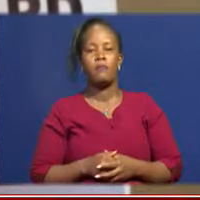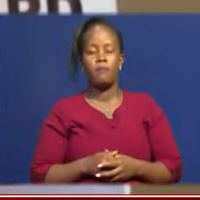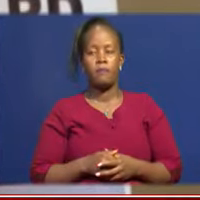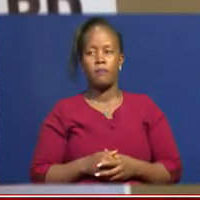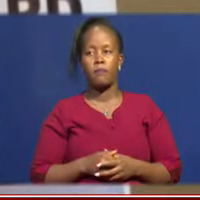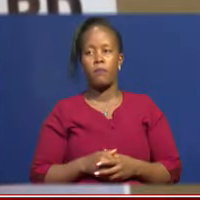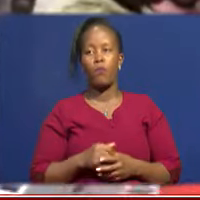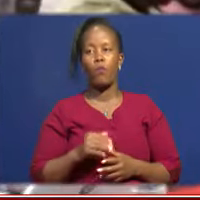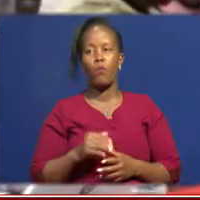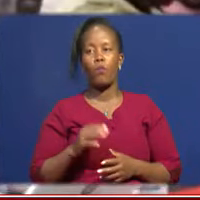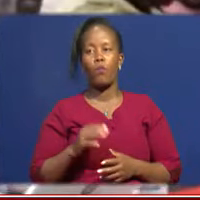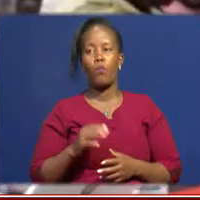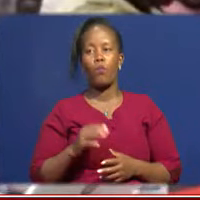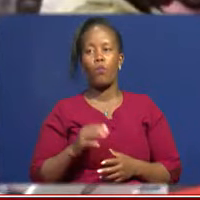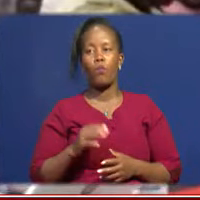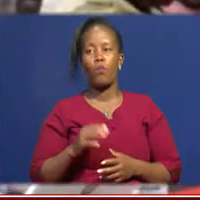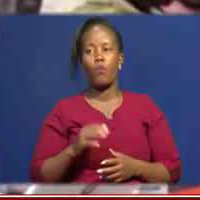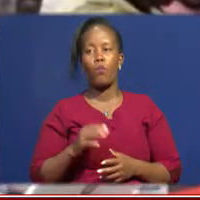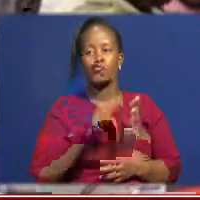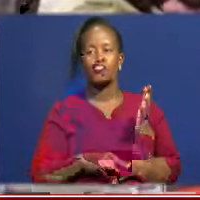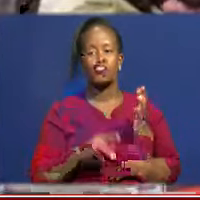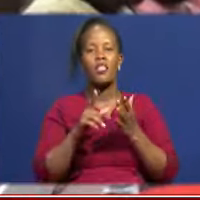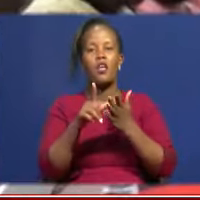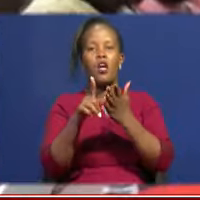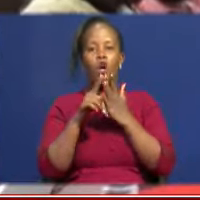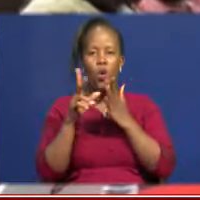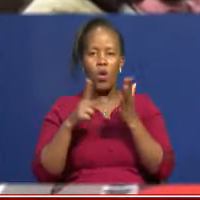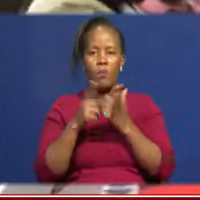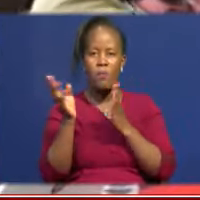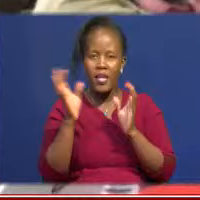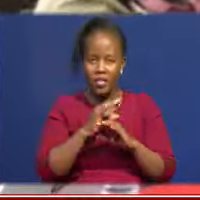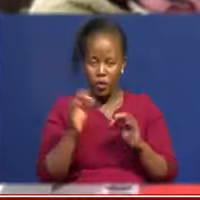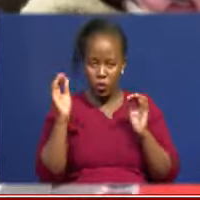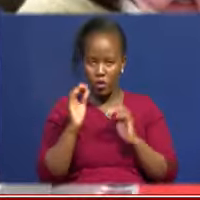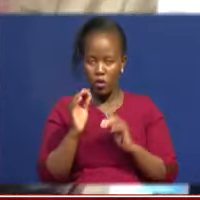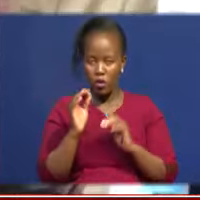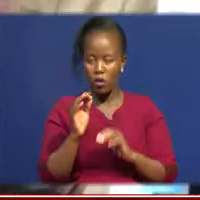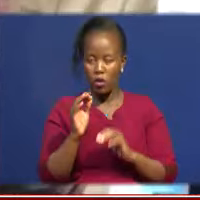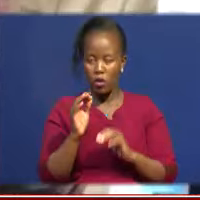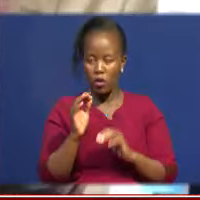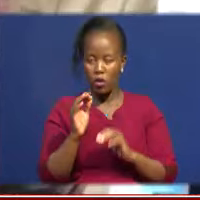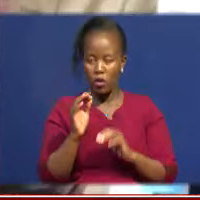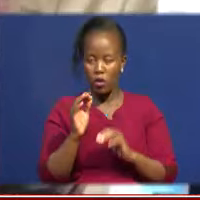According to the board, the default at 1.5 billion shillings.